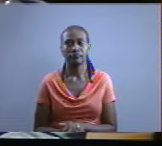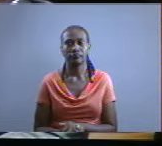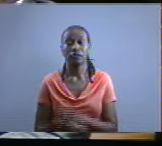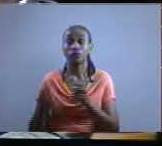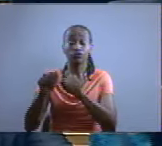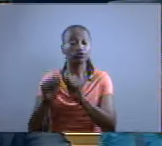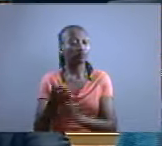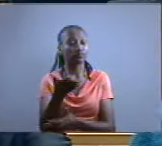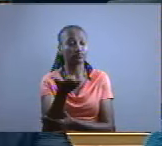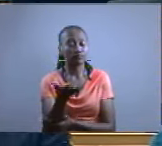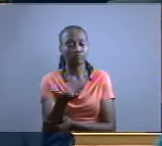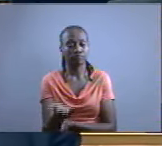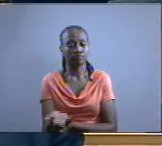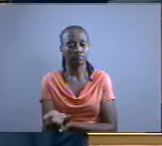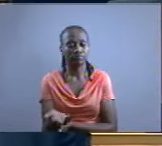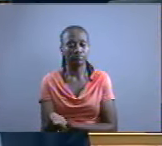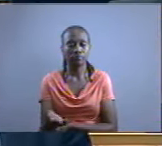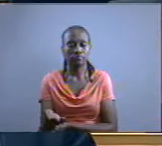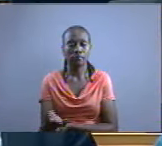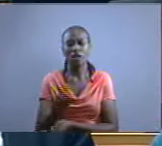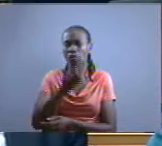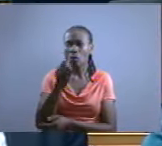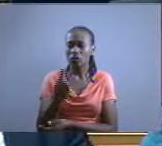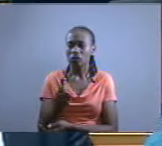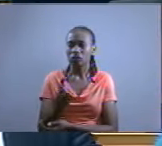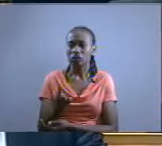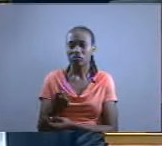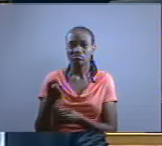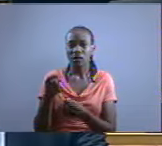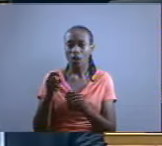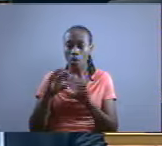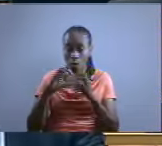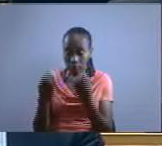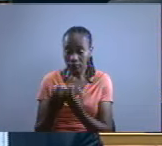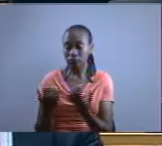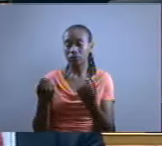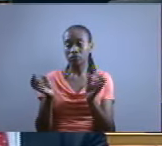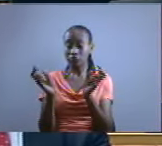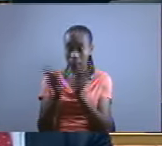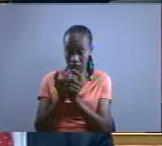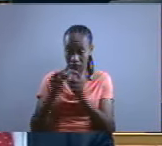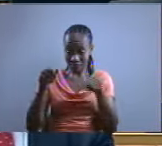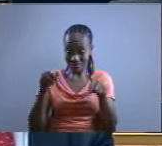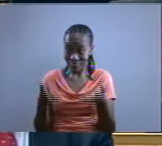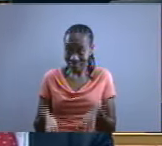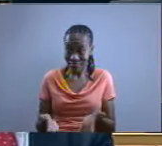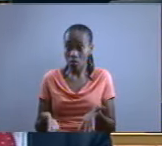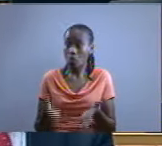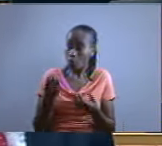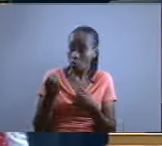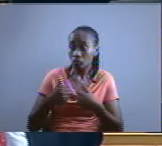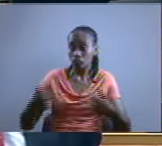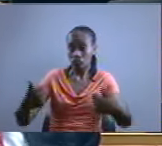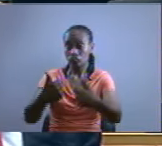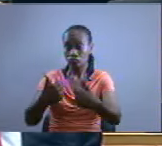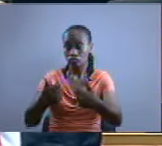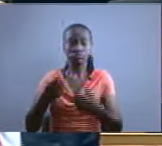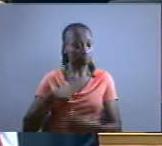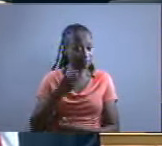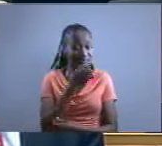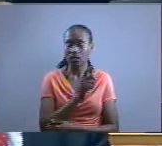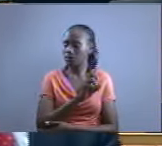Chairperson. No, thank you, Honourable Speaker. The question was, are there any committee meetings taking place now or sitting? And I said